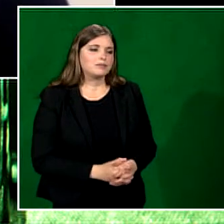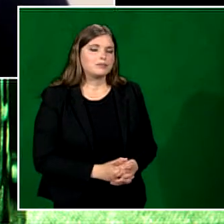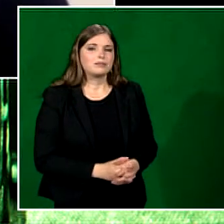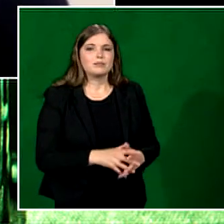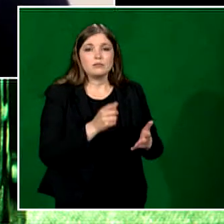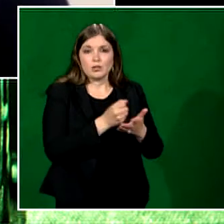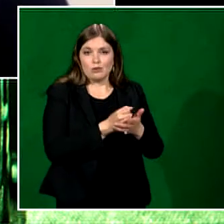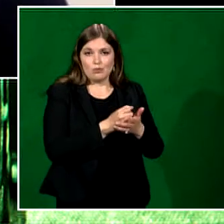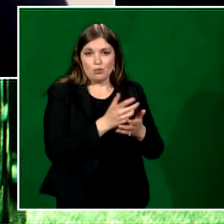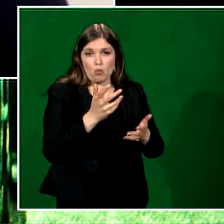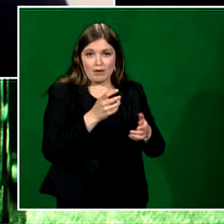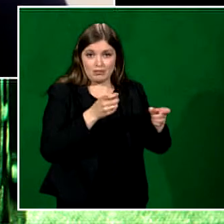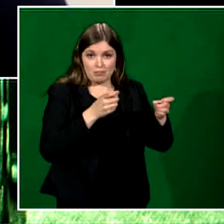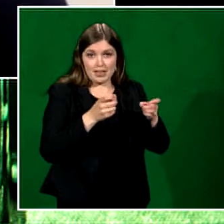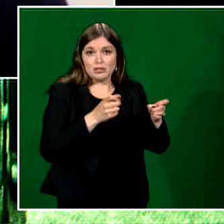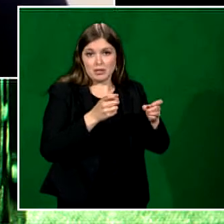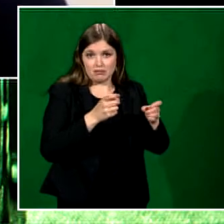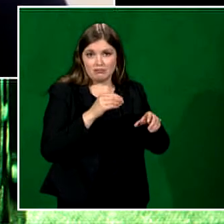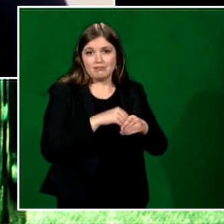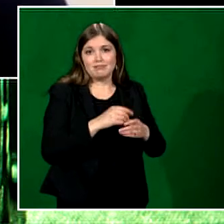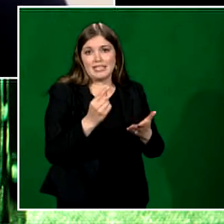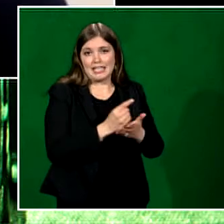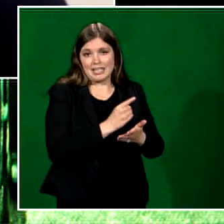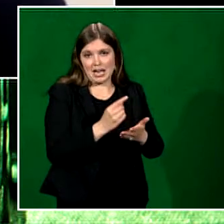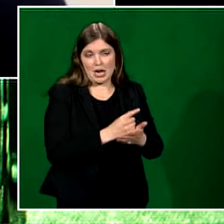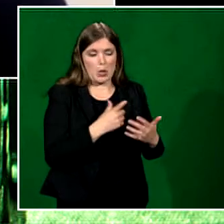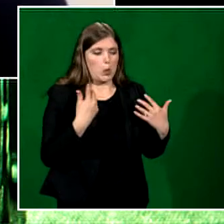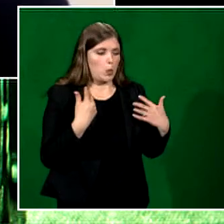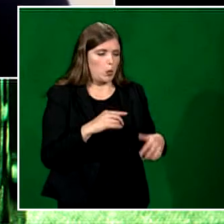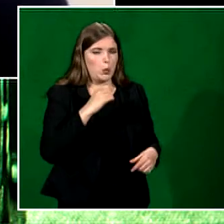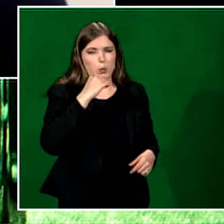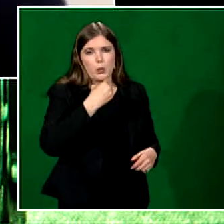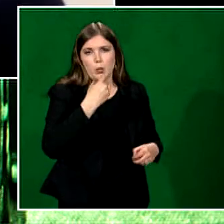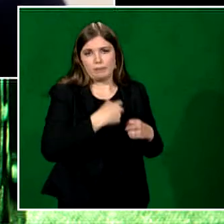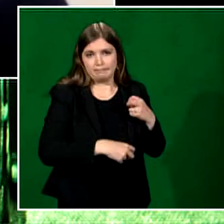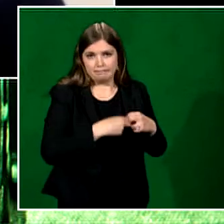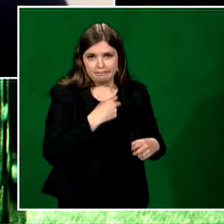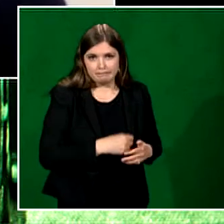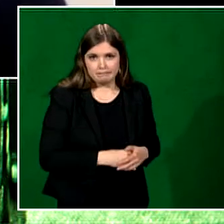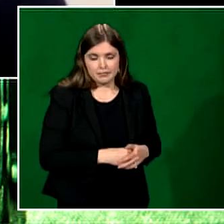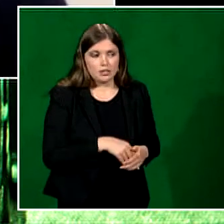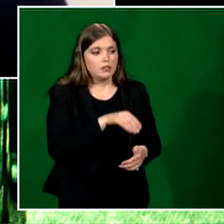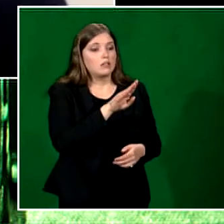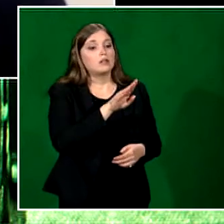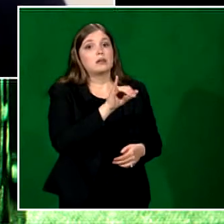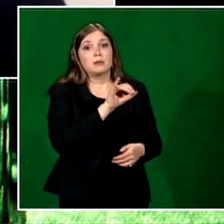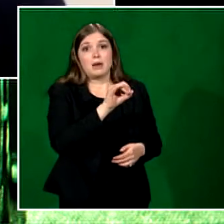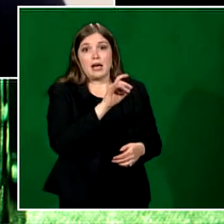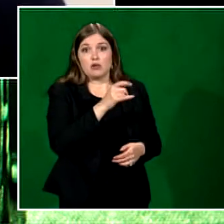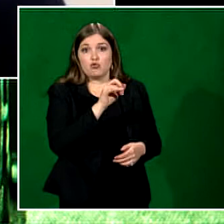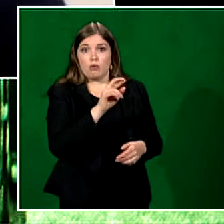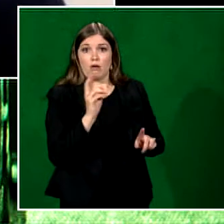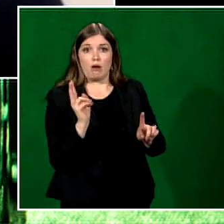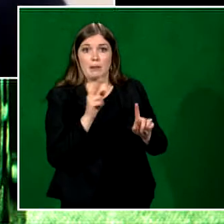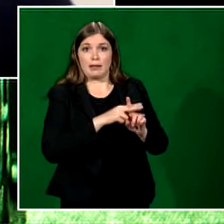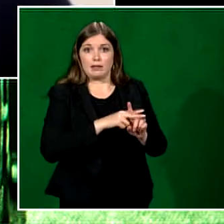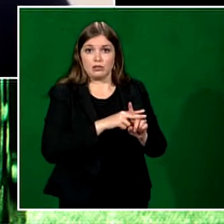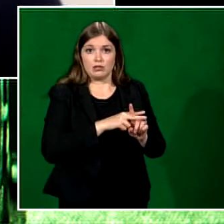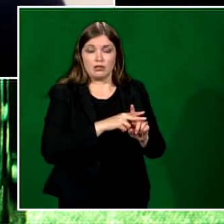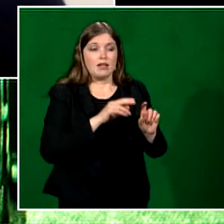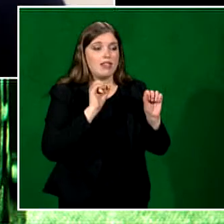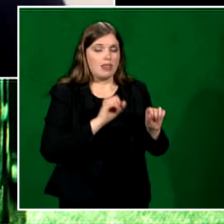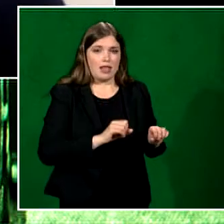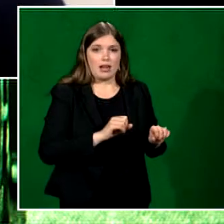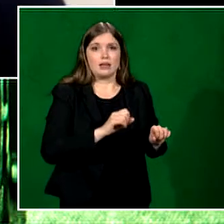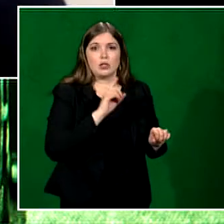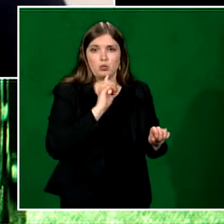Waste management in Ghana, it's a problem. And biochar application is at its infancy